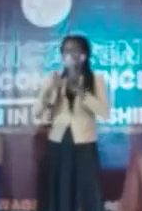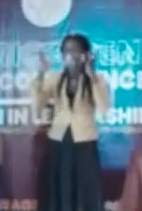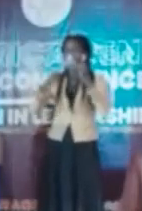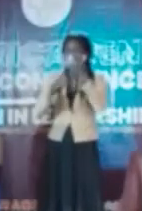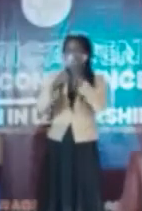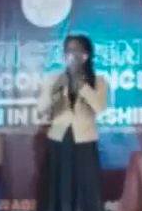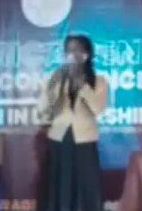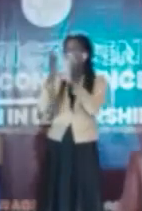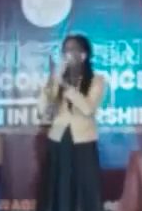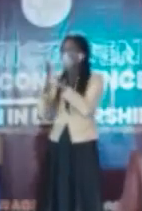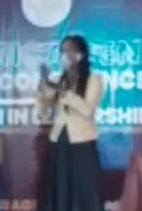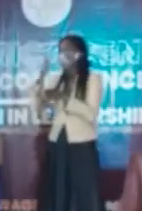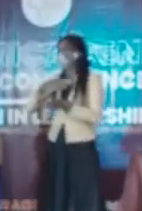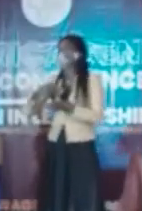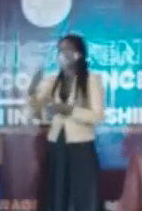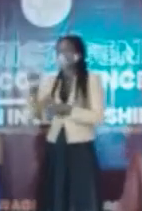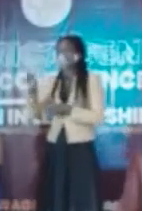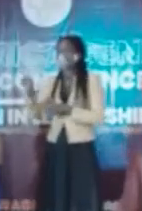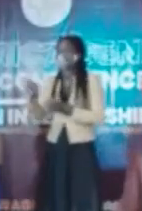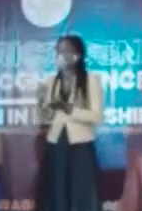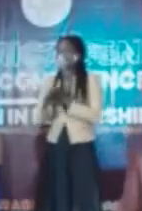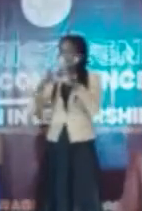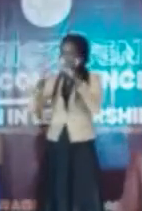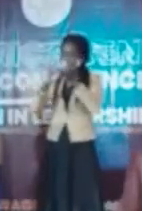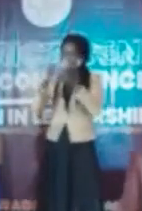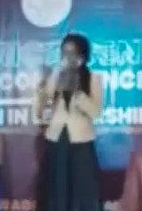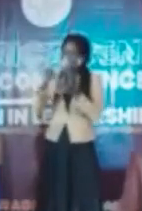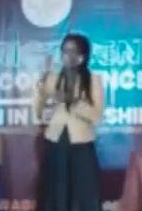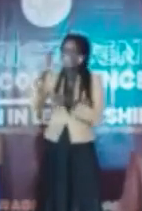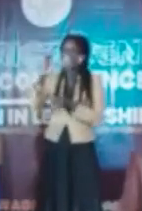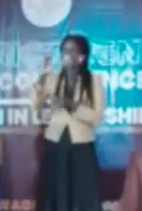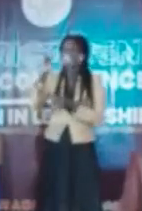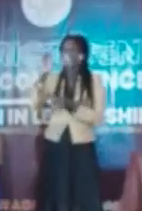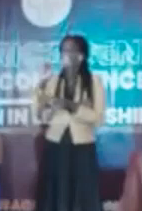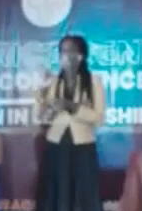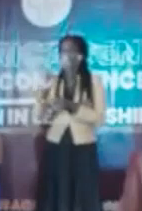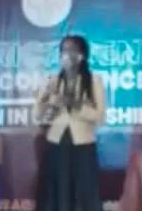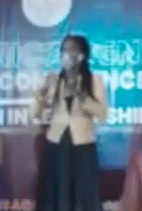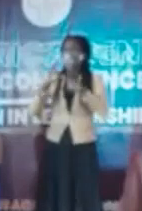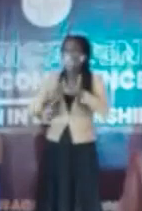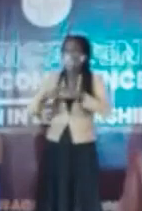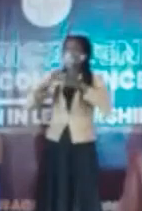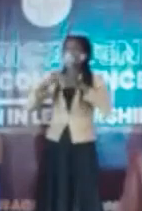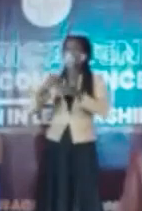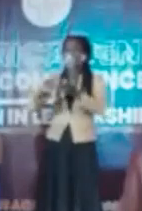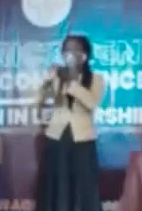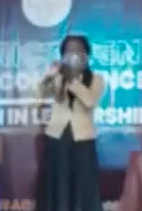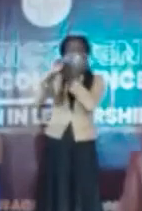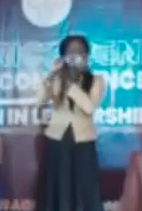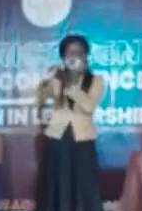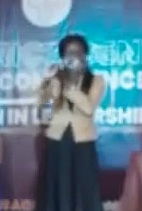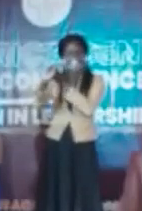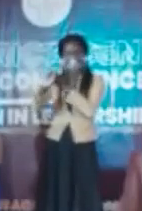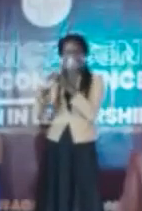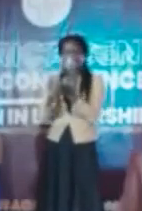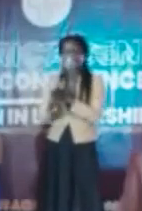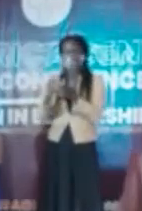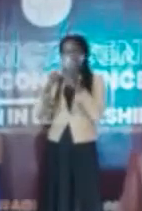must make sure that they are coordinated and they are collaborating in their efforts as they contribute towards